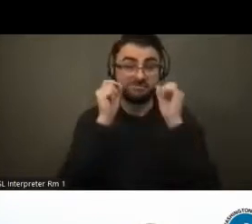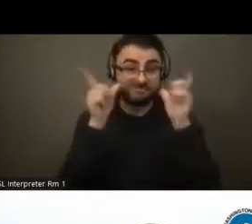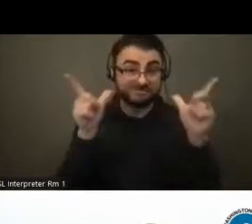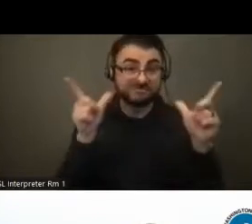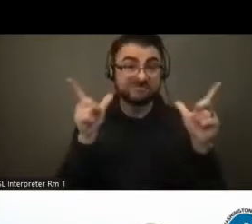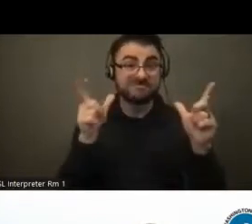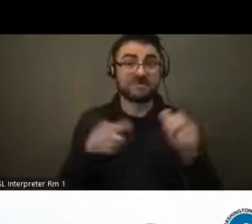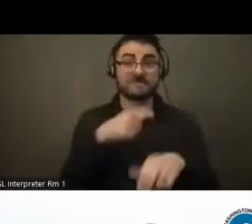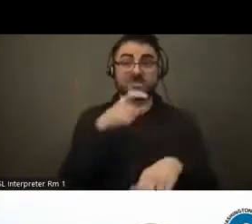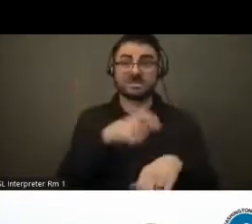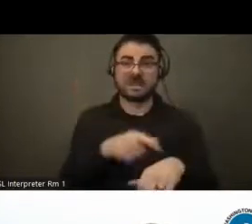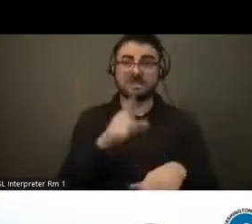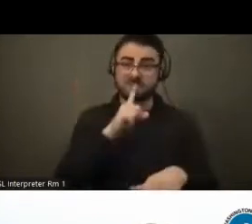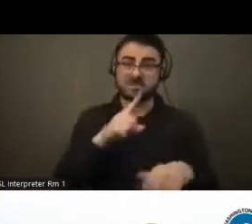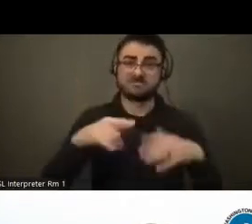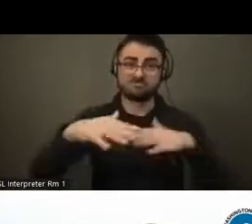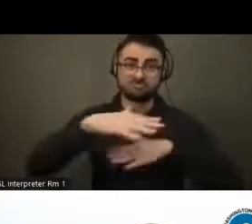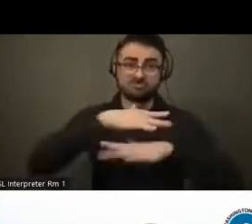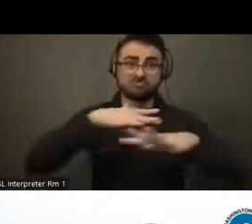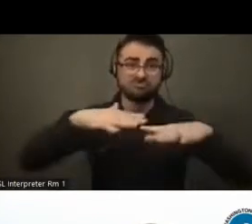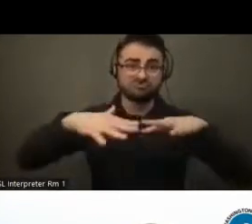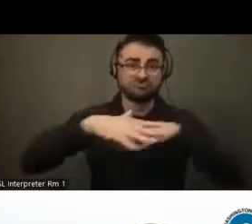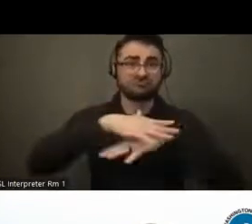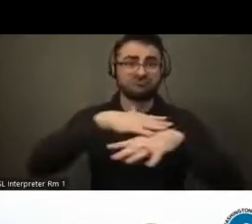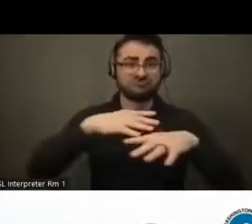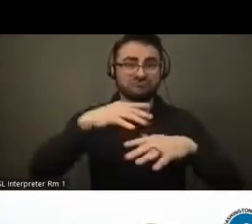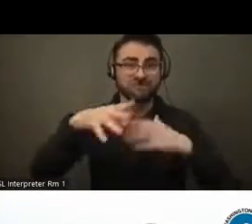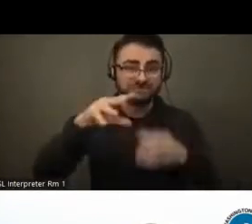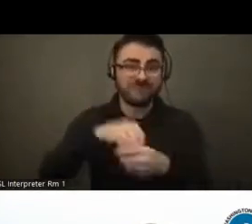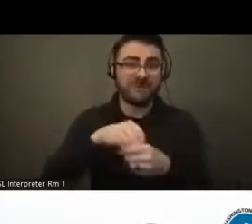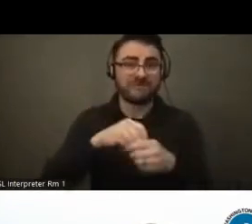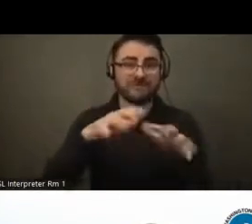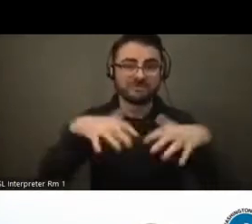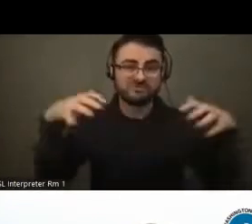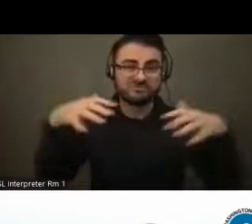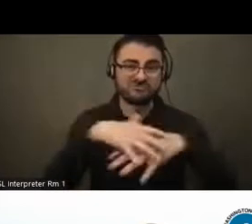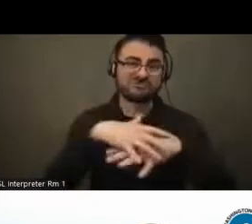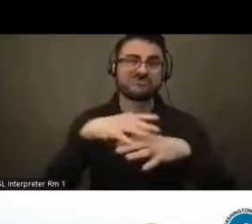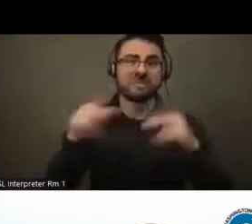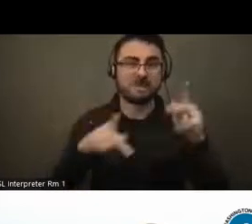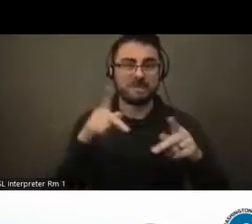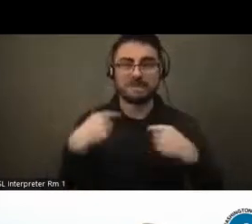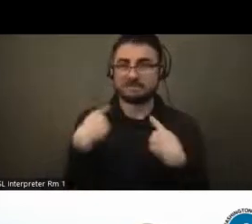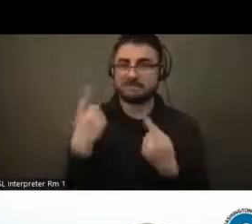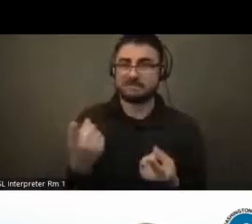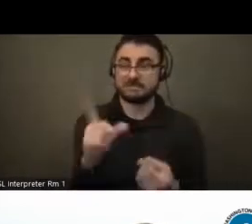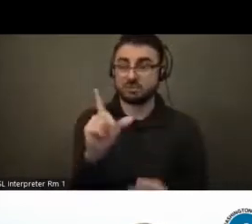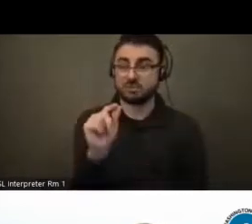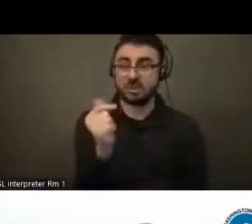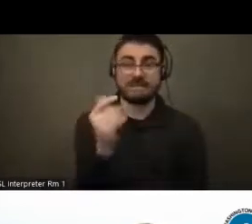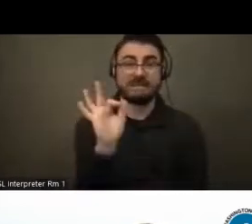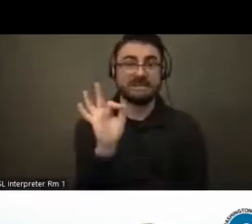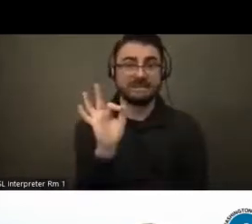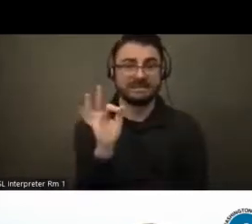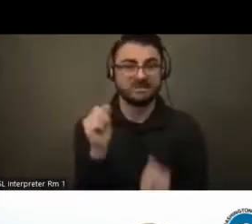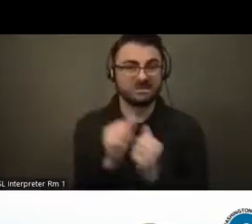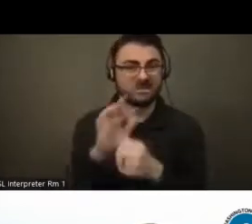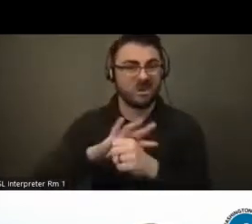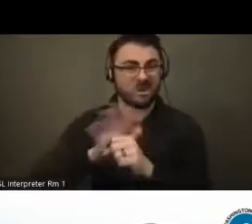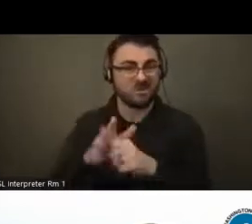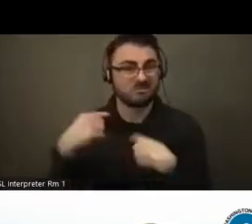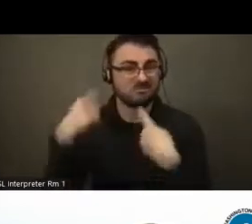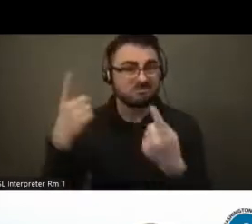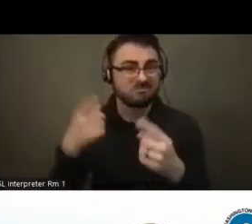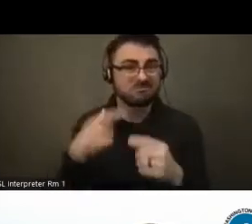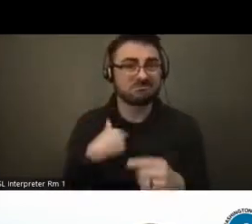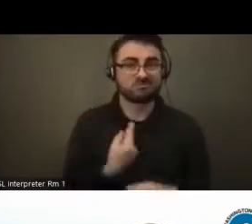people since the end of 2019, right, with COVID. So